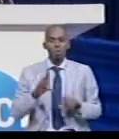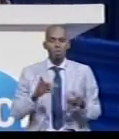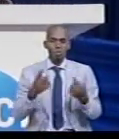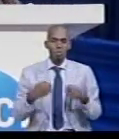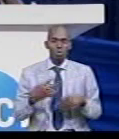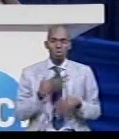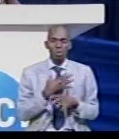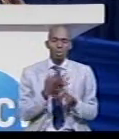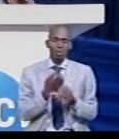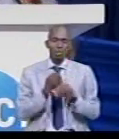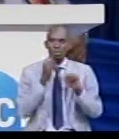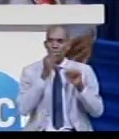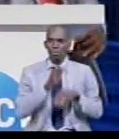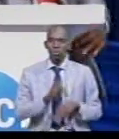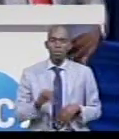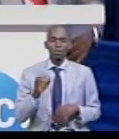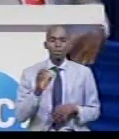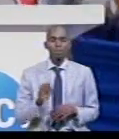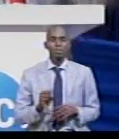blessings.